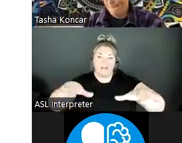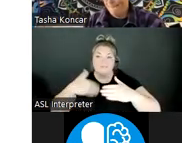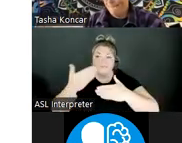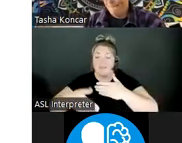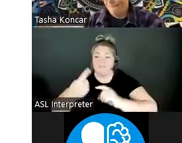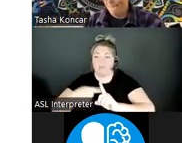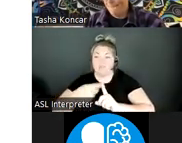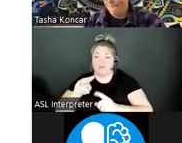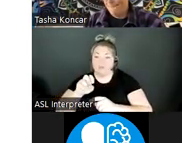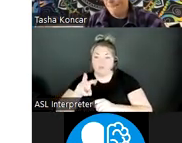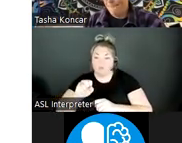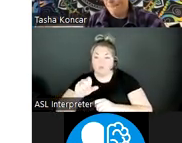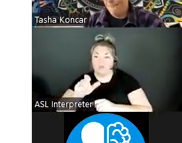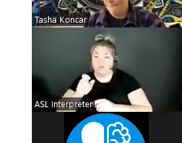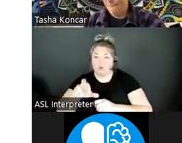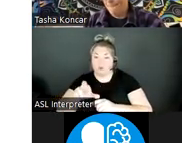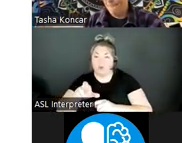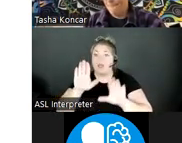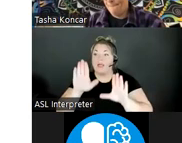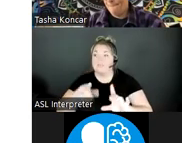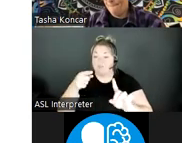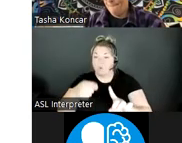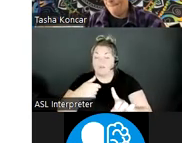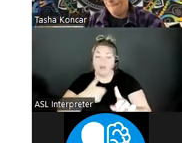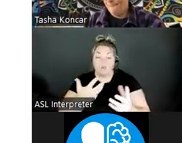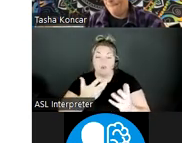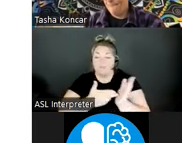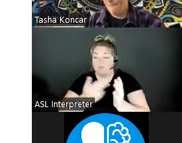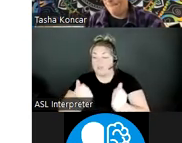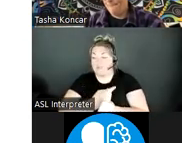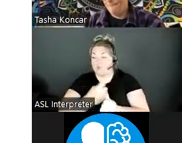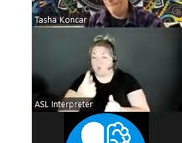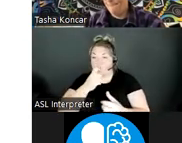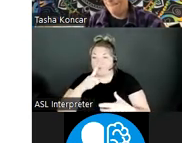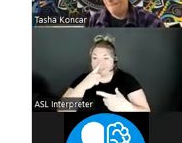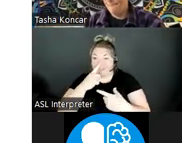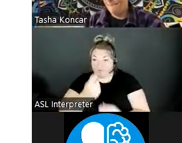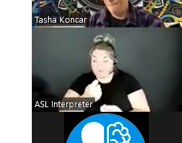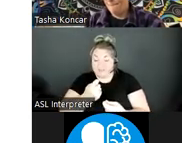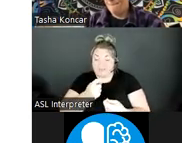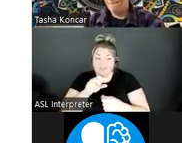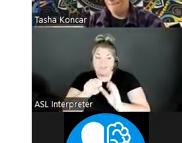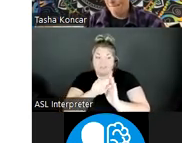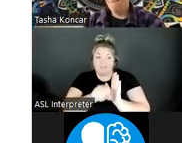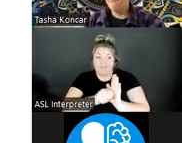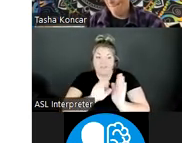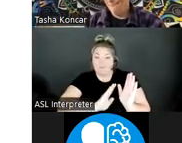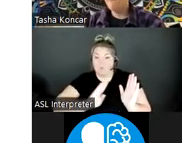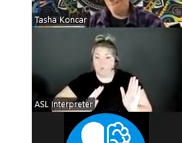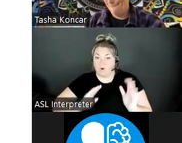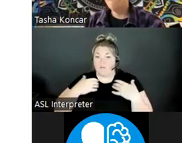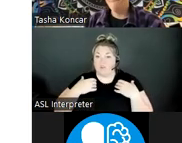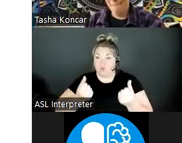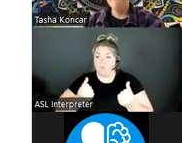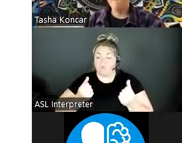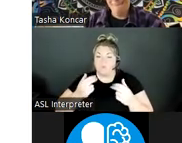newsletter. Especially, I think an excellent point is I want to make sure that everyone who's interested in the State Board of Human Services hearings, where